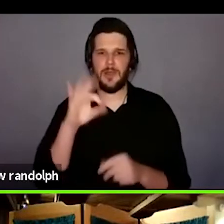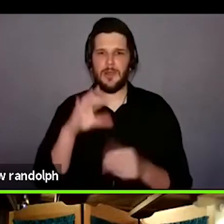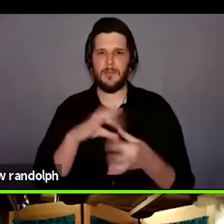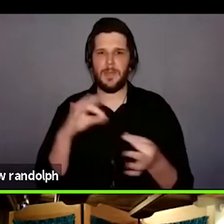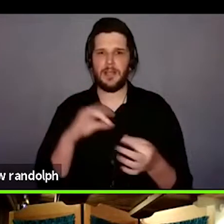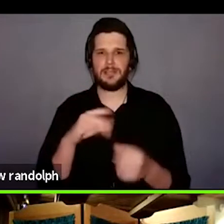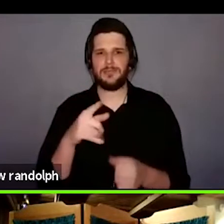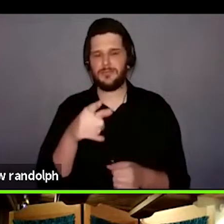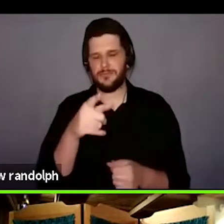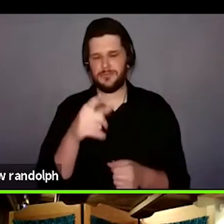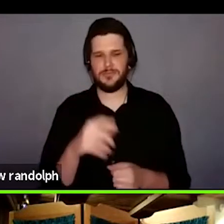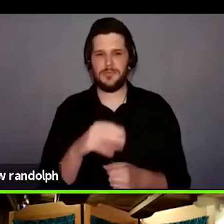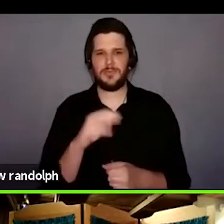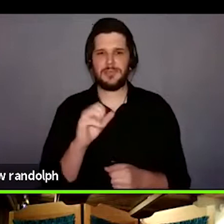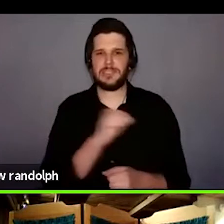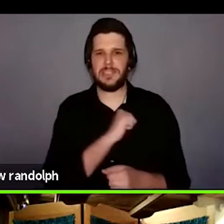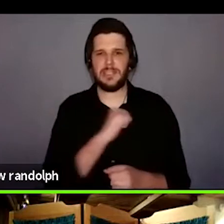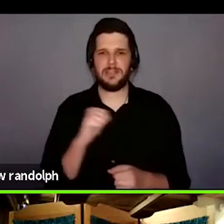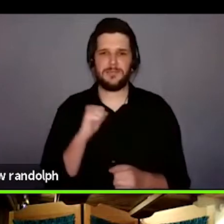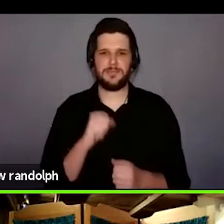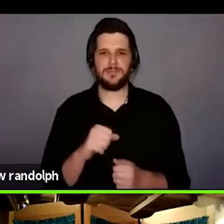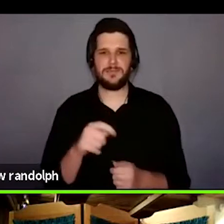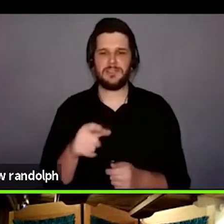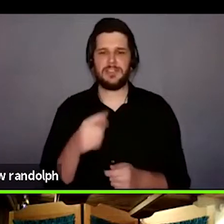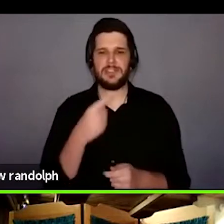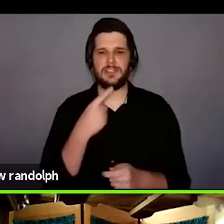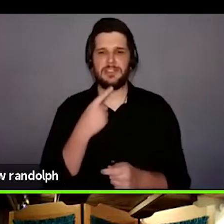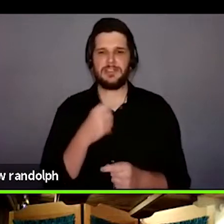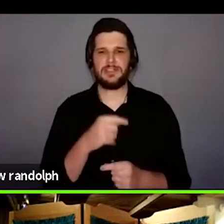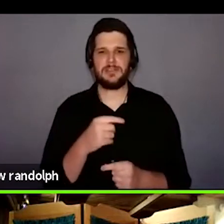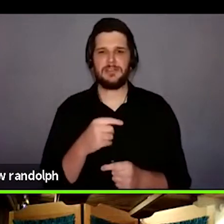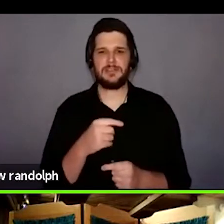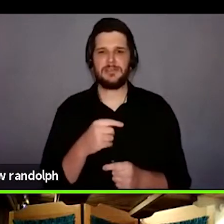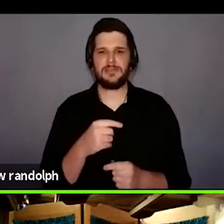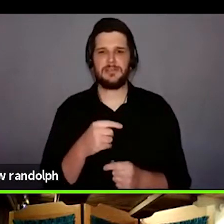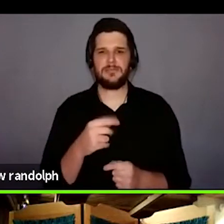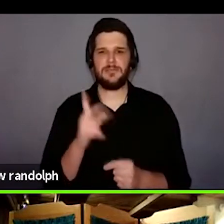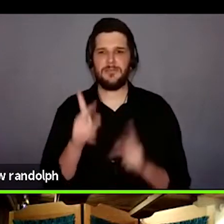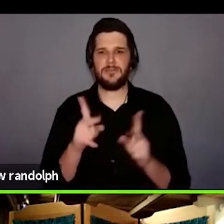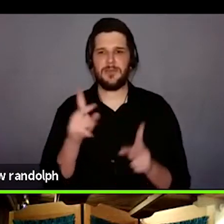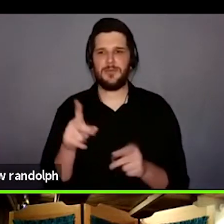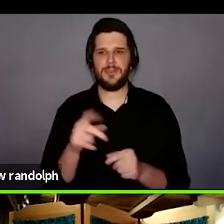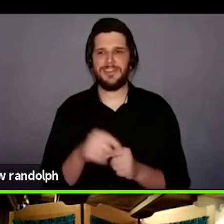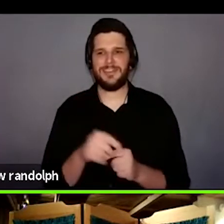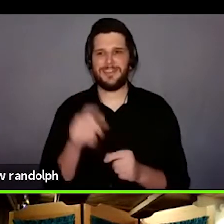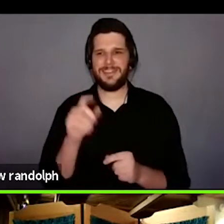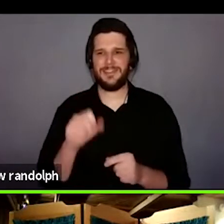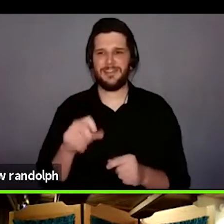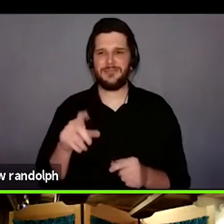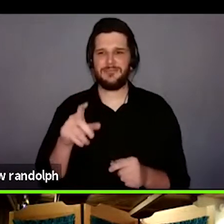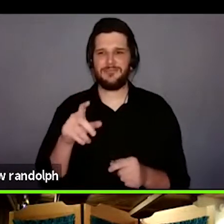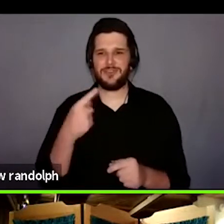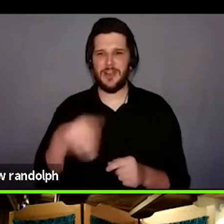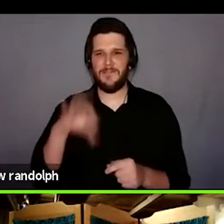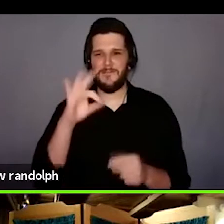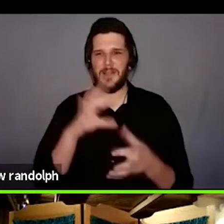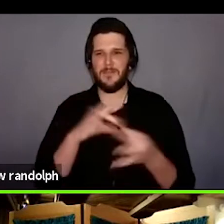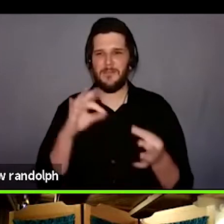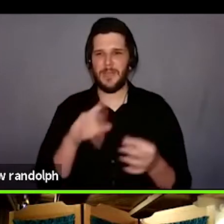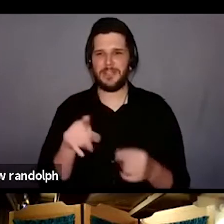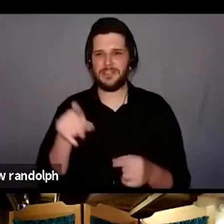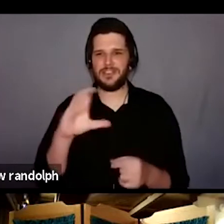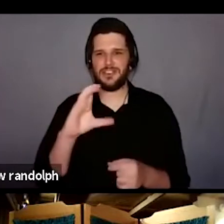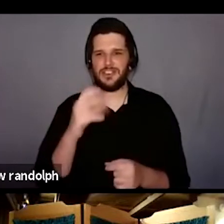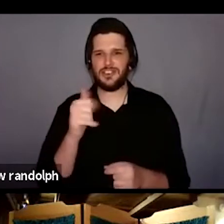She said, right, well, maybe somebody else don't scroll quicker than me and read her note, because my